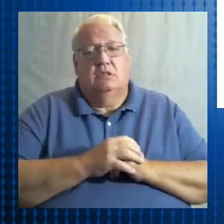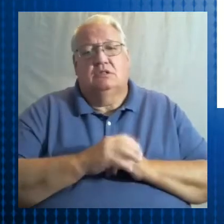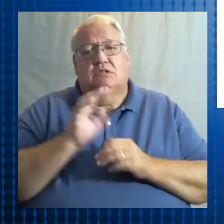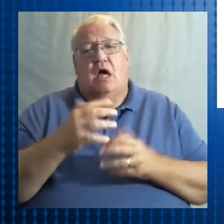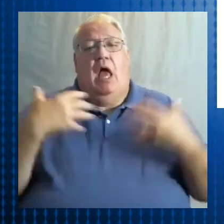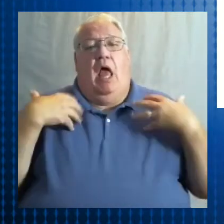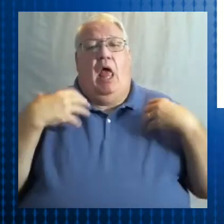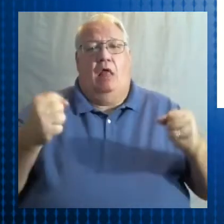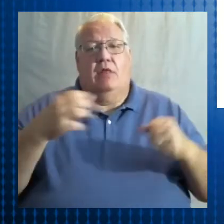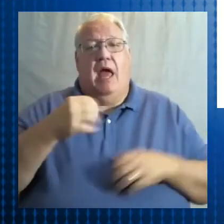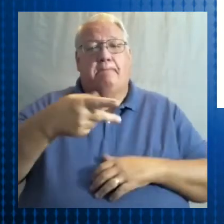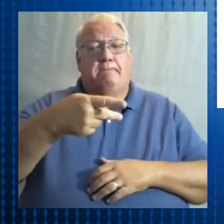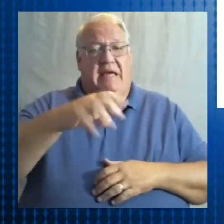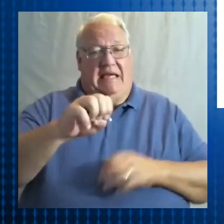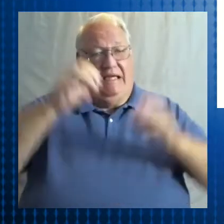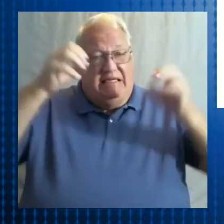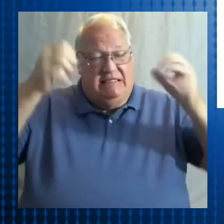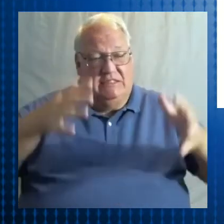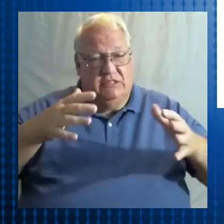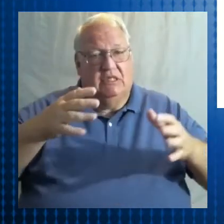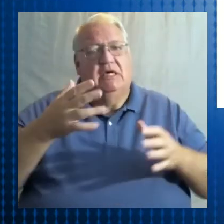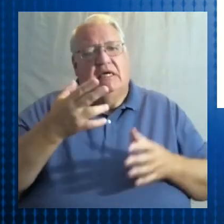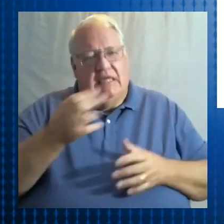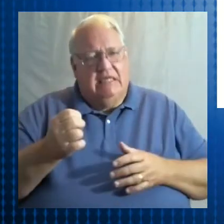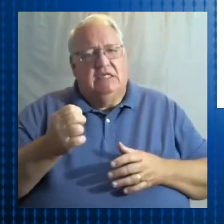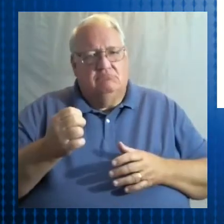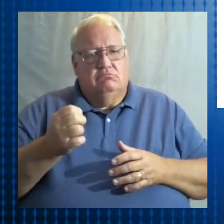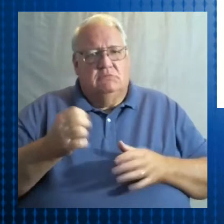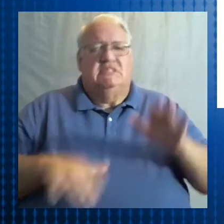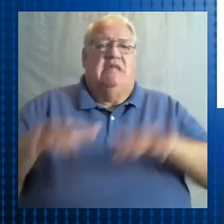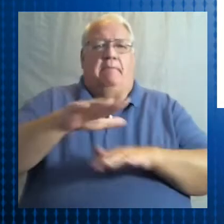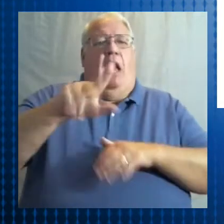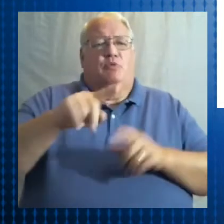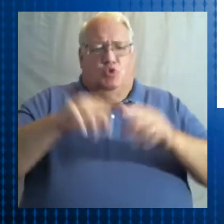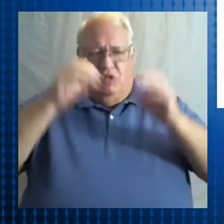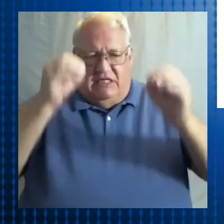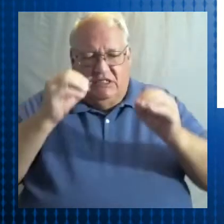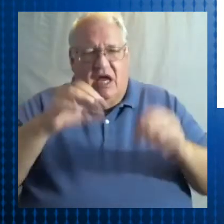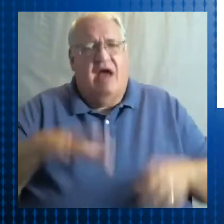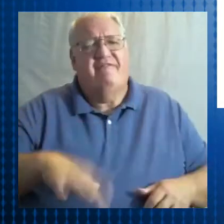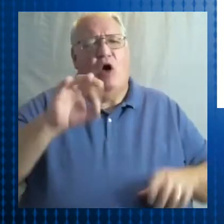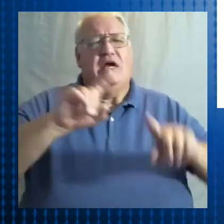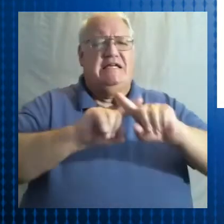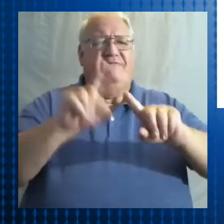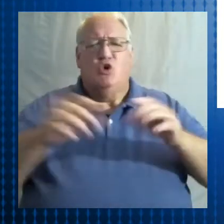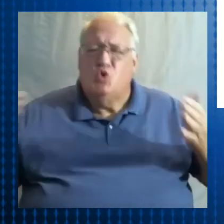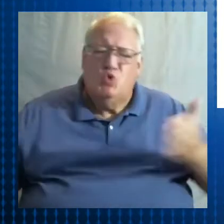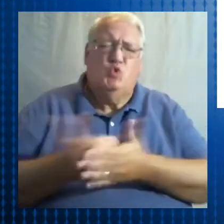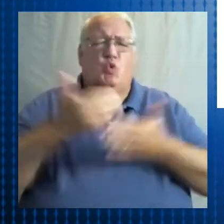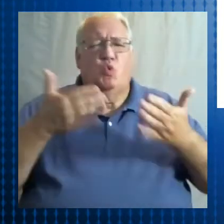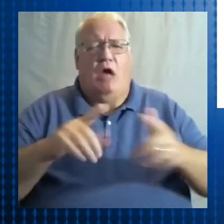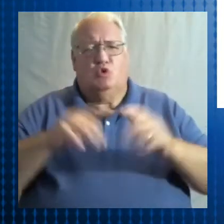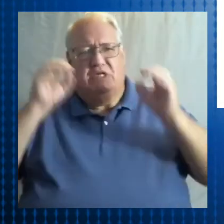physical education teacher, he stepped up to teach his classes during the pandemic and found innovative ways to teach remotely